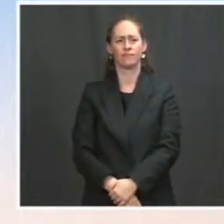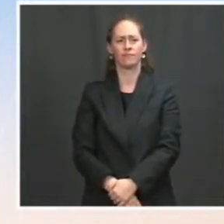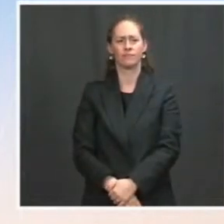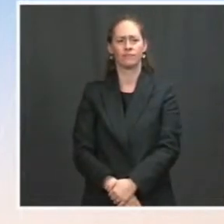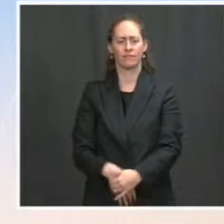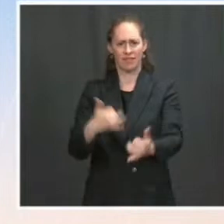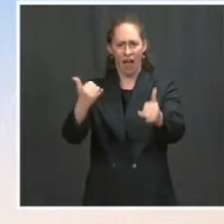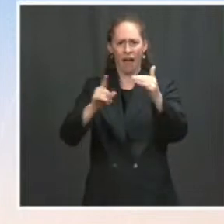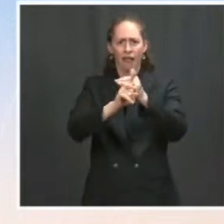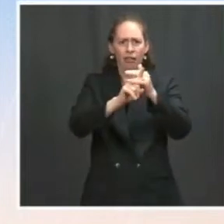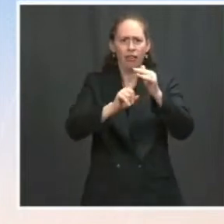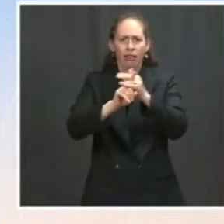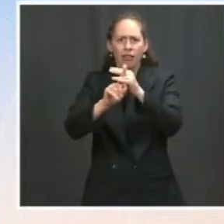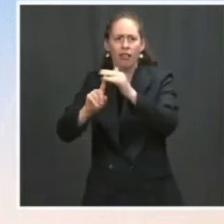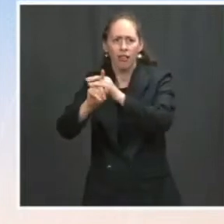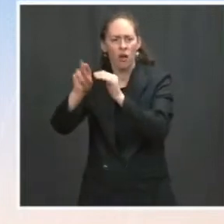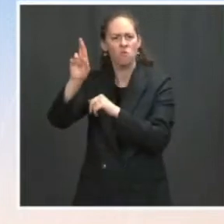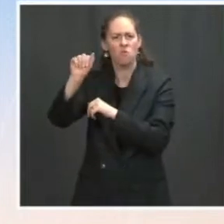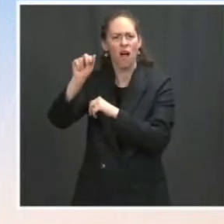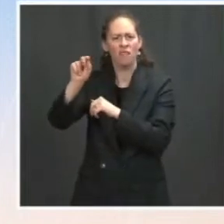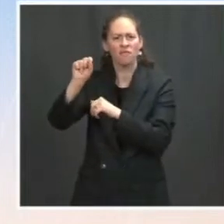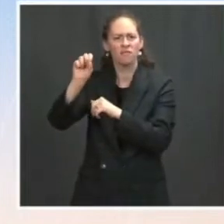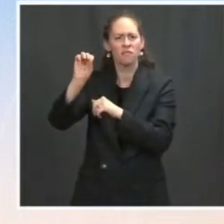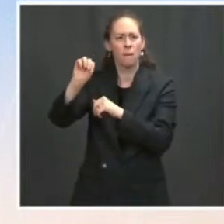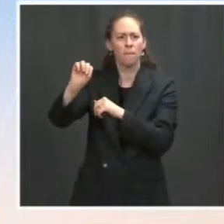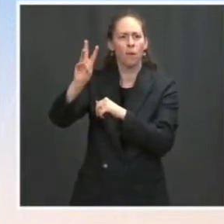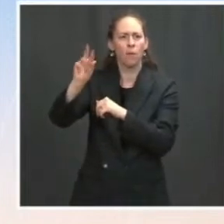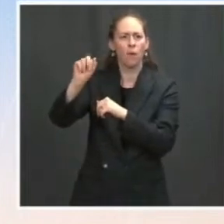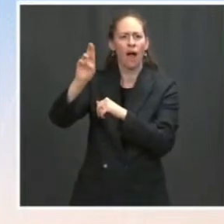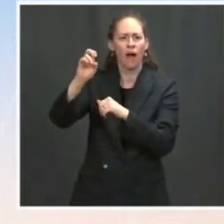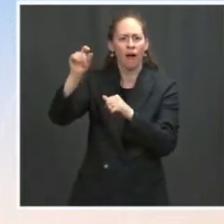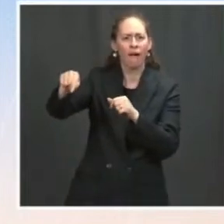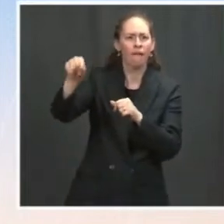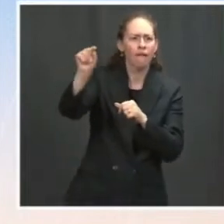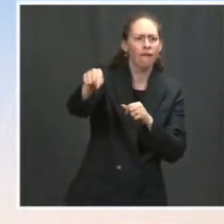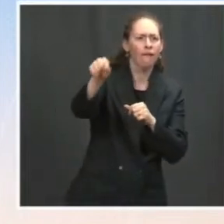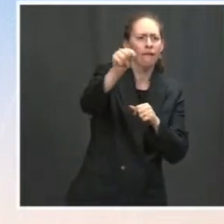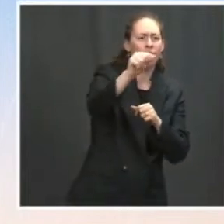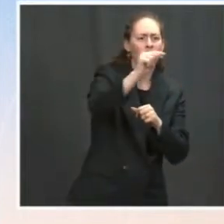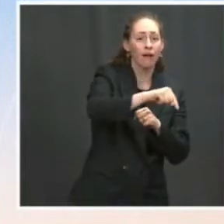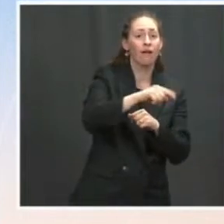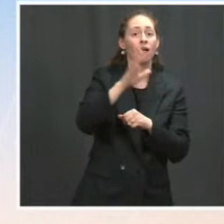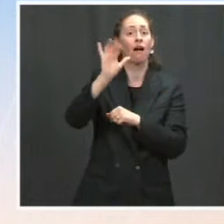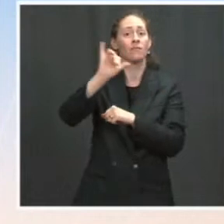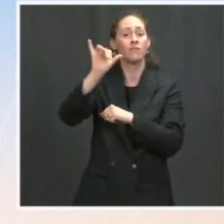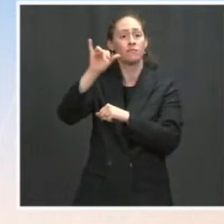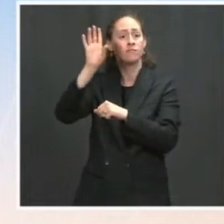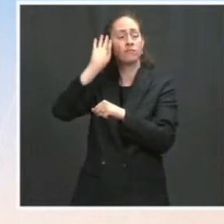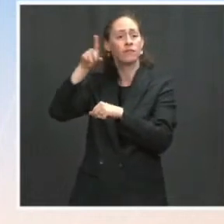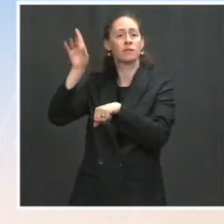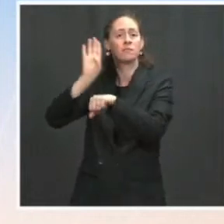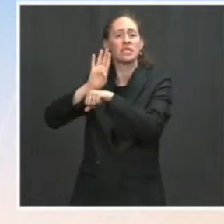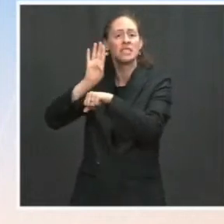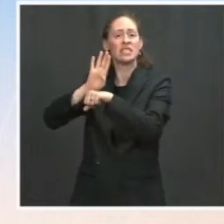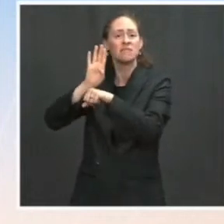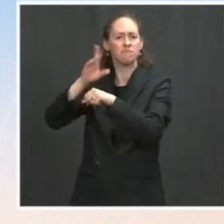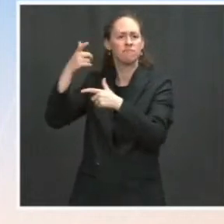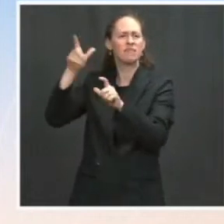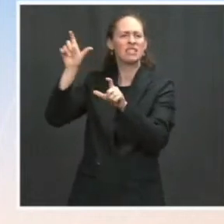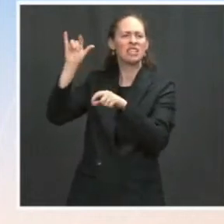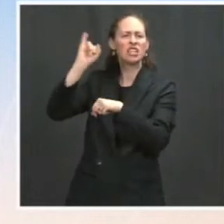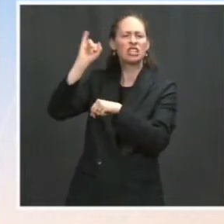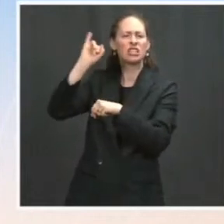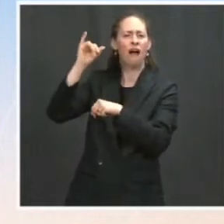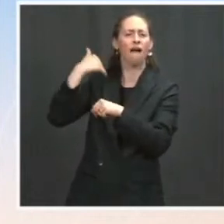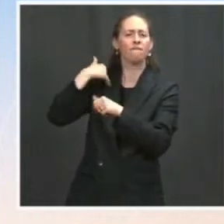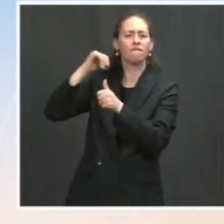have insurance and may be richer targets, that we need to look thoughtfully at this area, including with our international partners, to determine